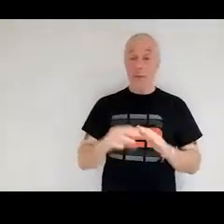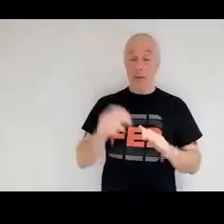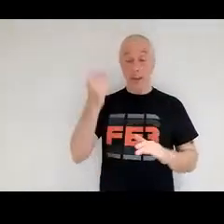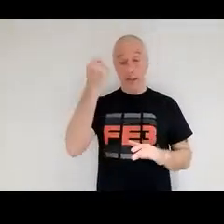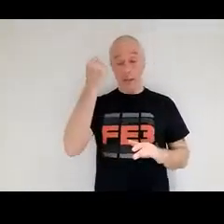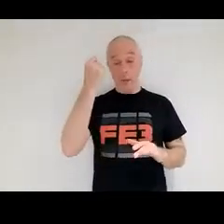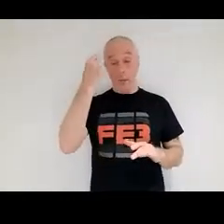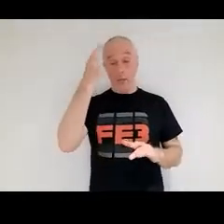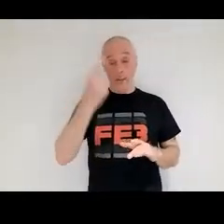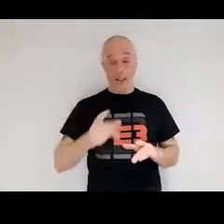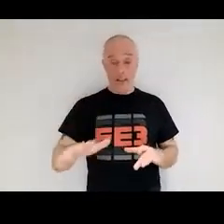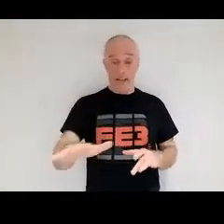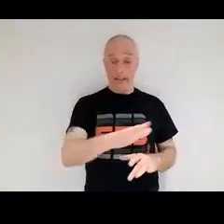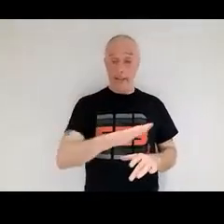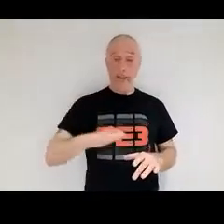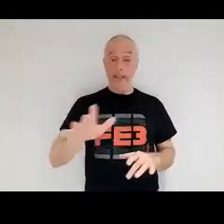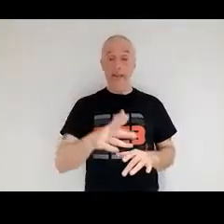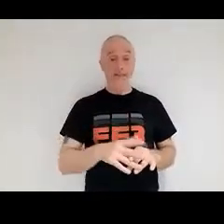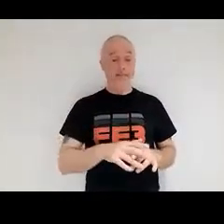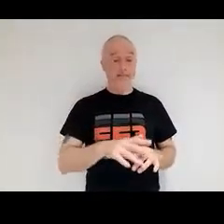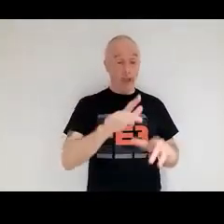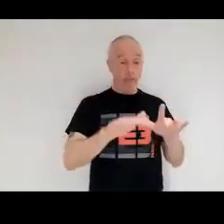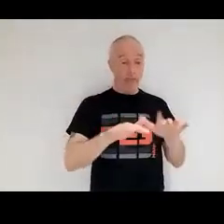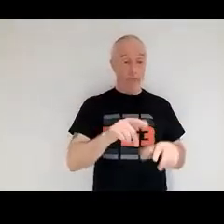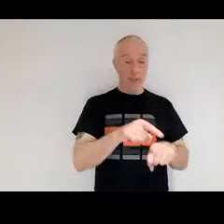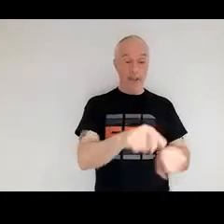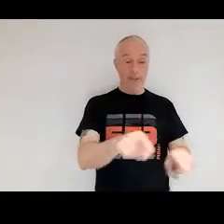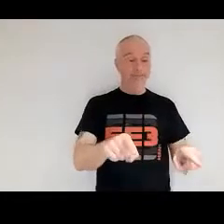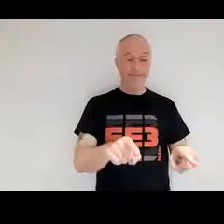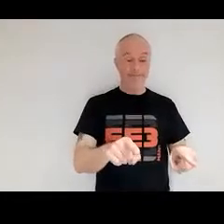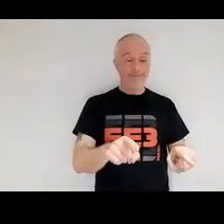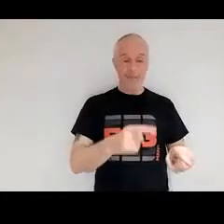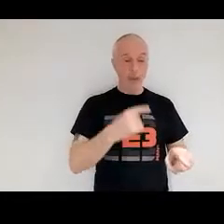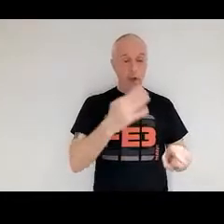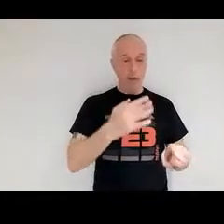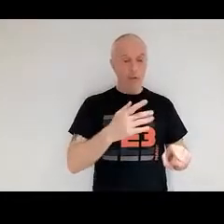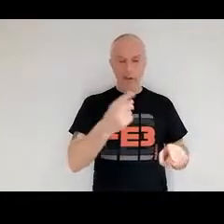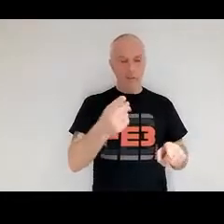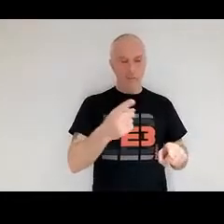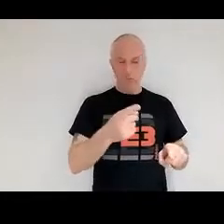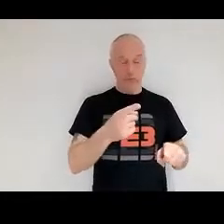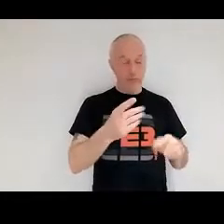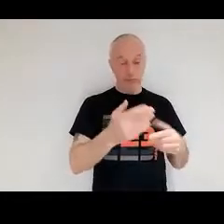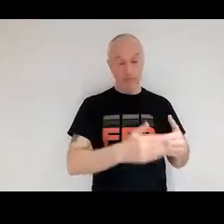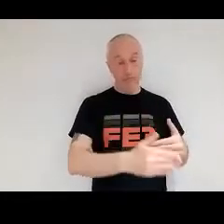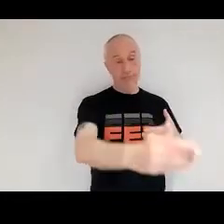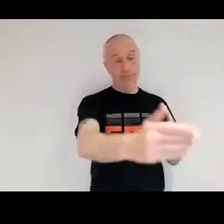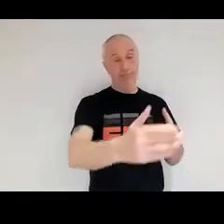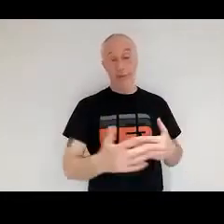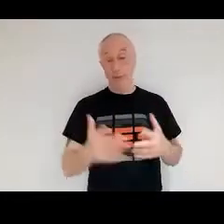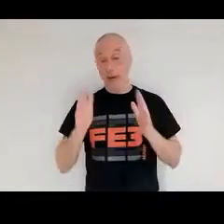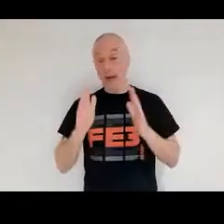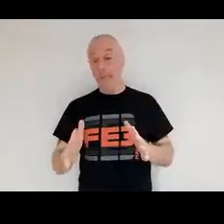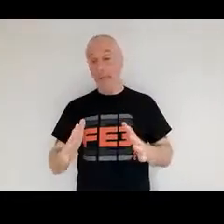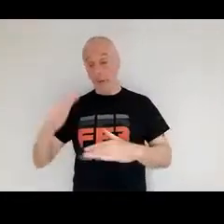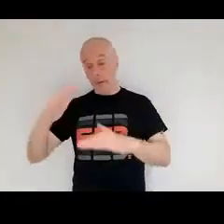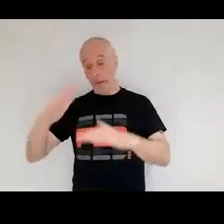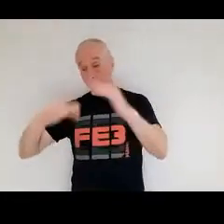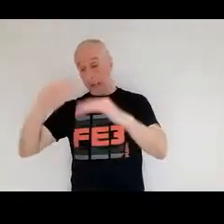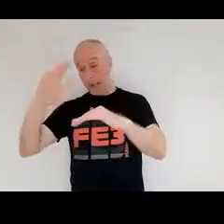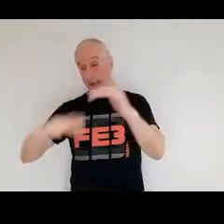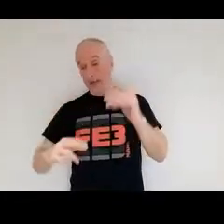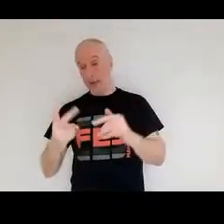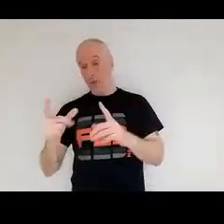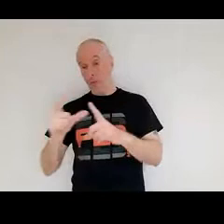all through CFD because it would just take a millennia. So you have to be able to have a simplified model that you can run Monte Carlo analysis